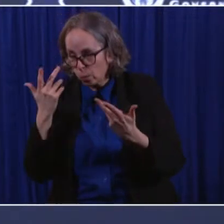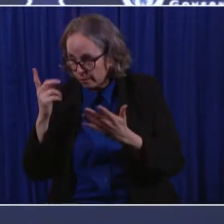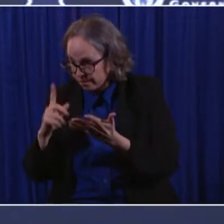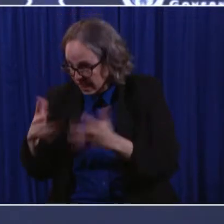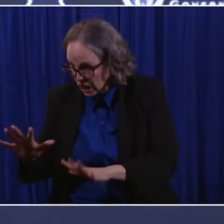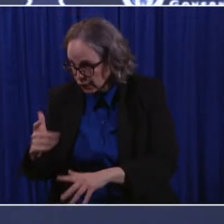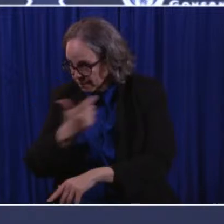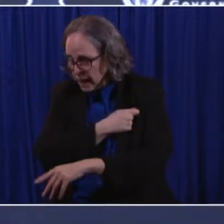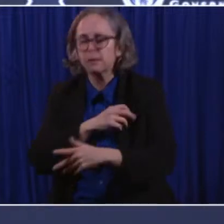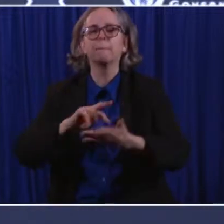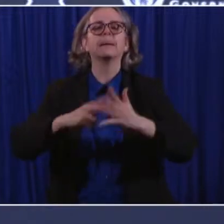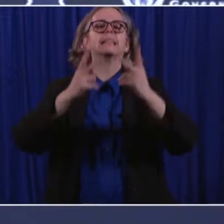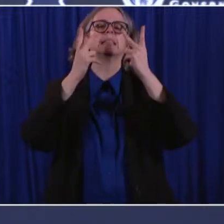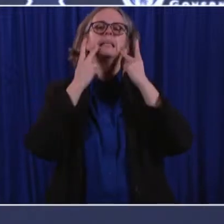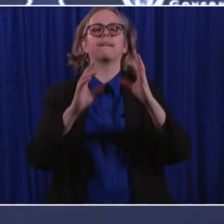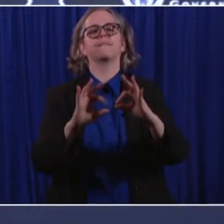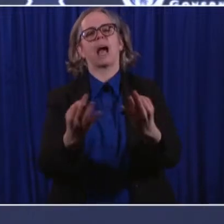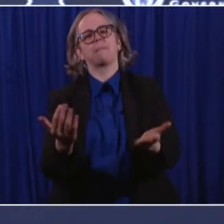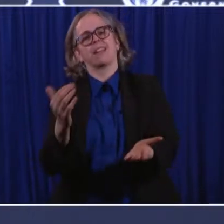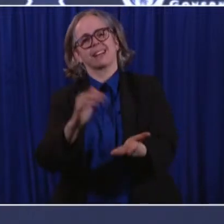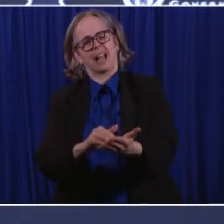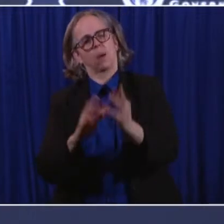We're excited about two new